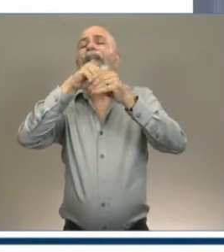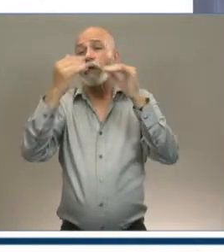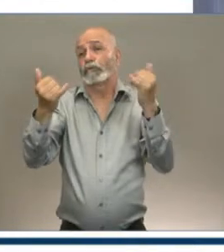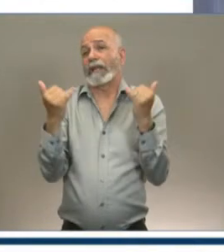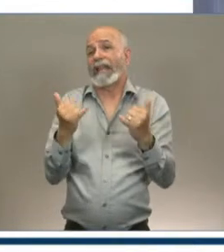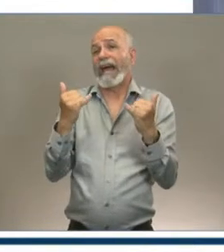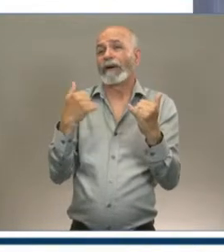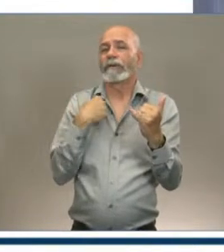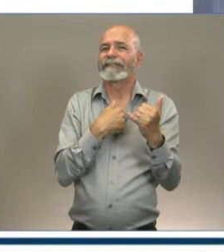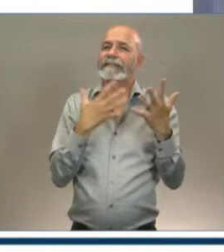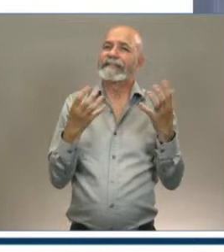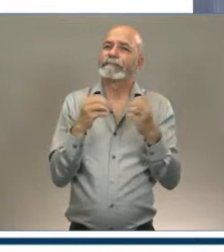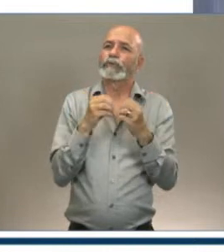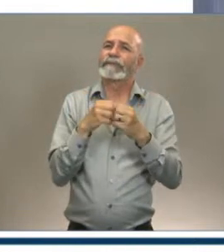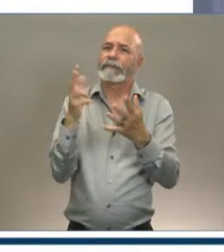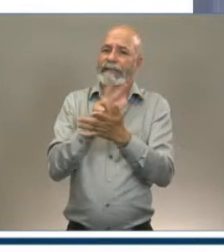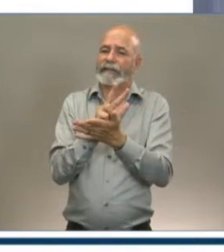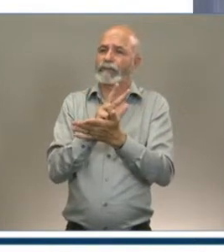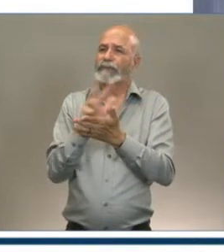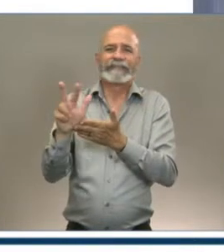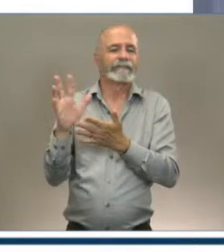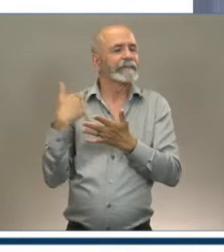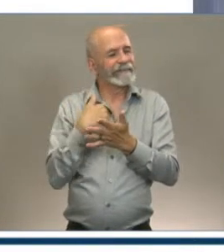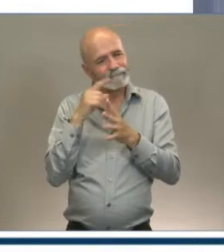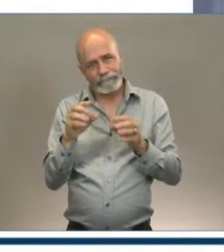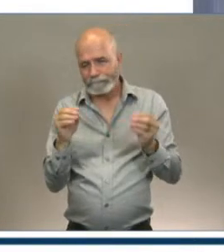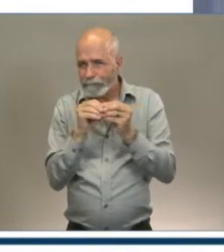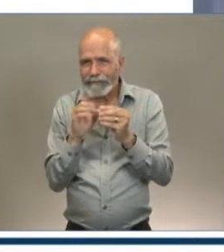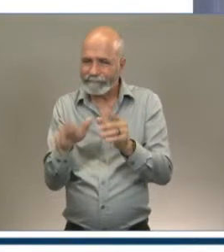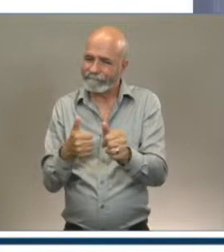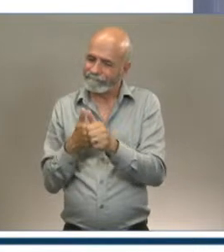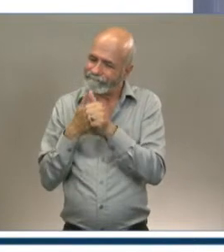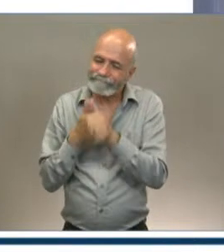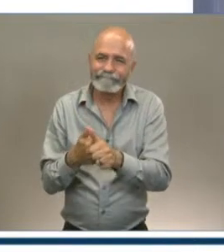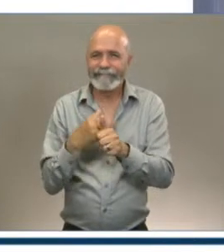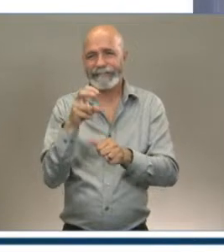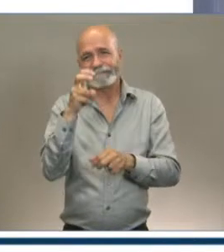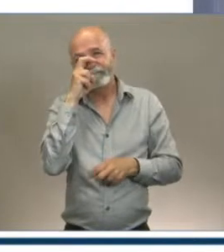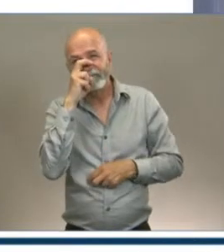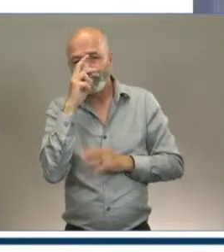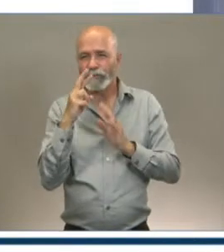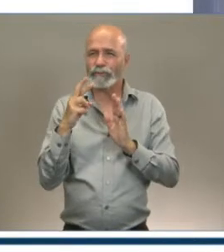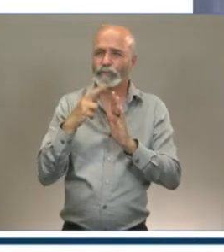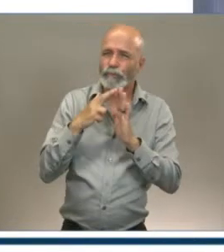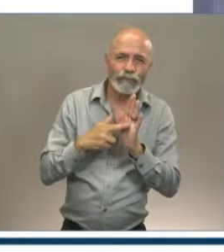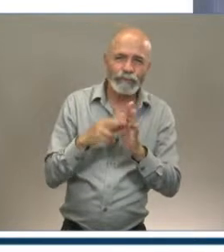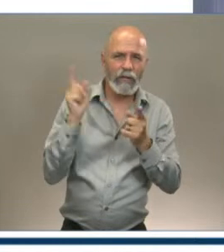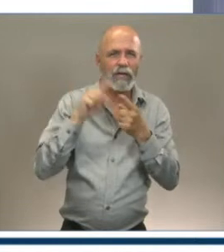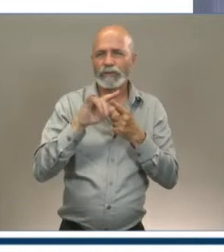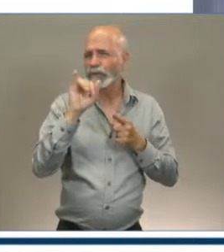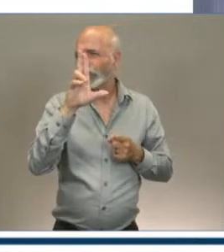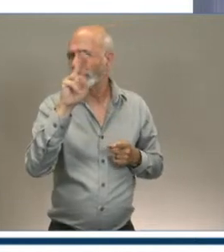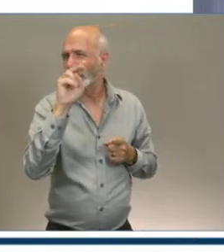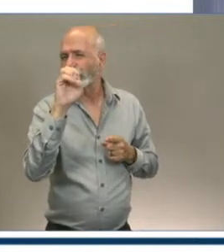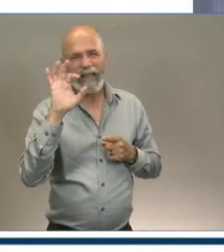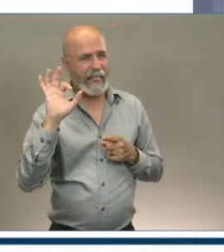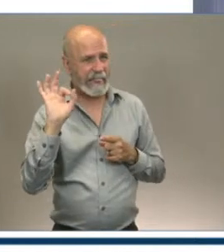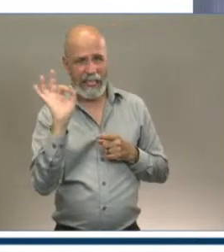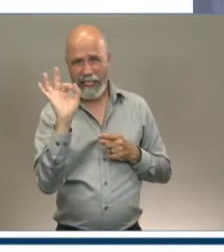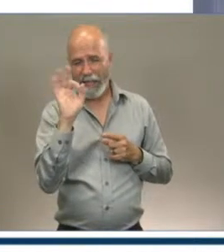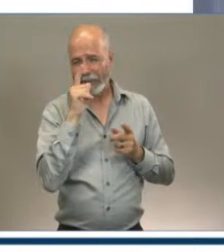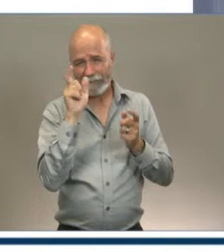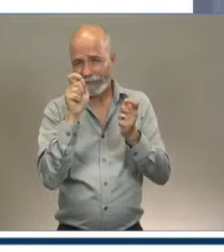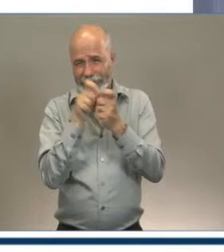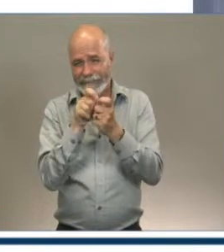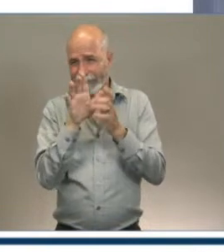3 weeks to get to where we're putting our restrictions in place till June 9th, I believe. If people listen to those